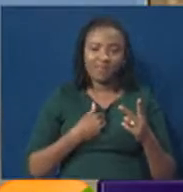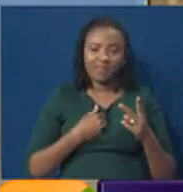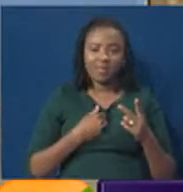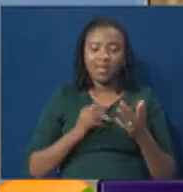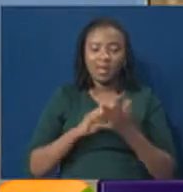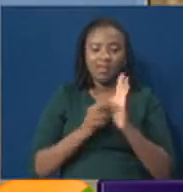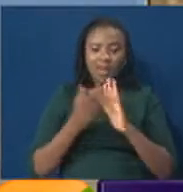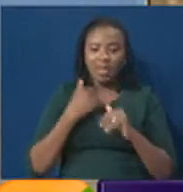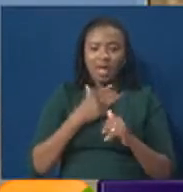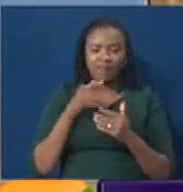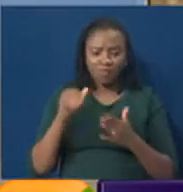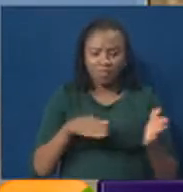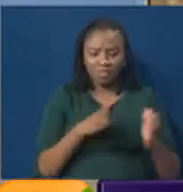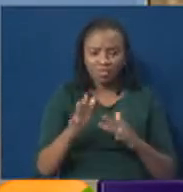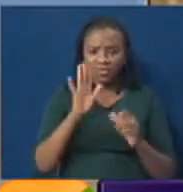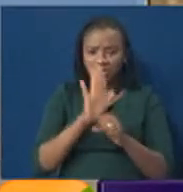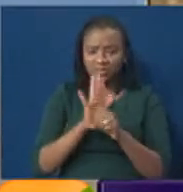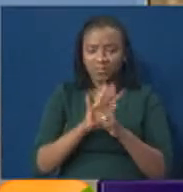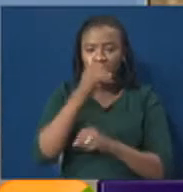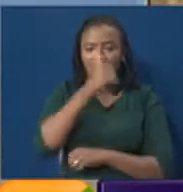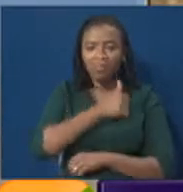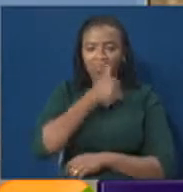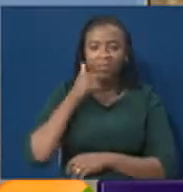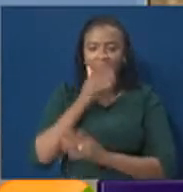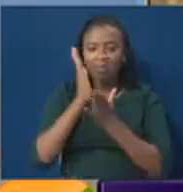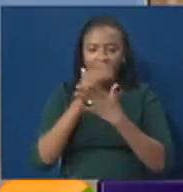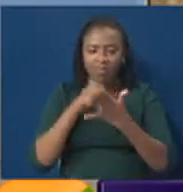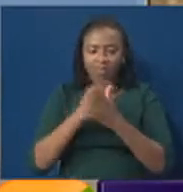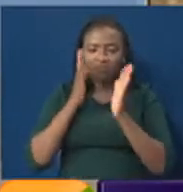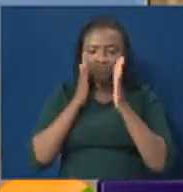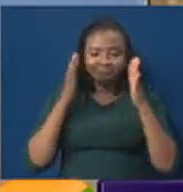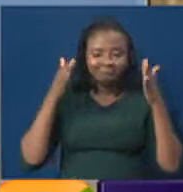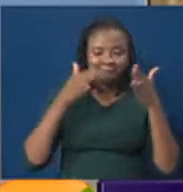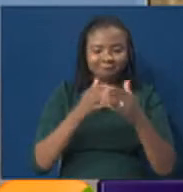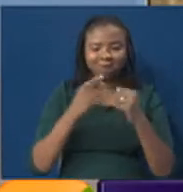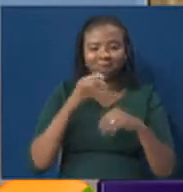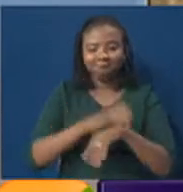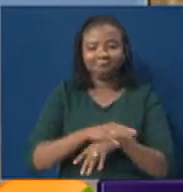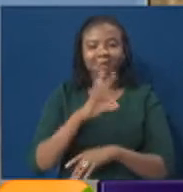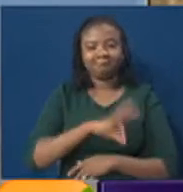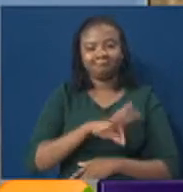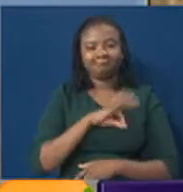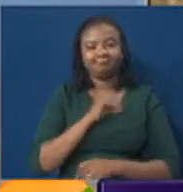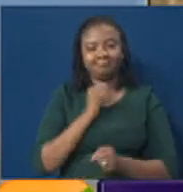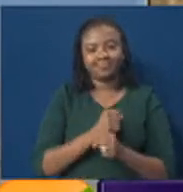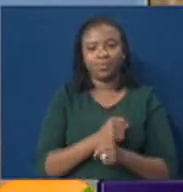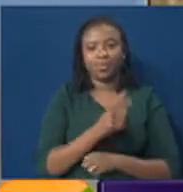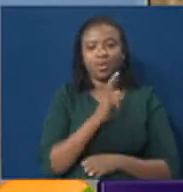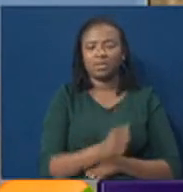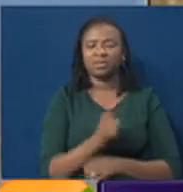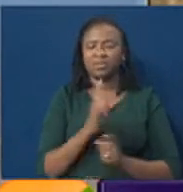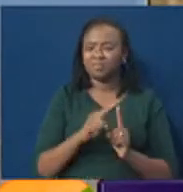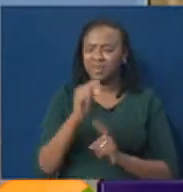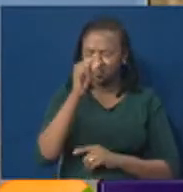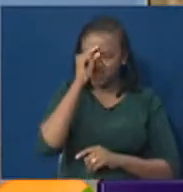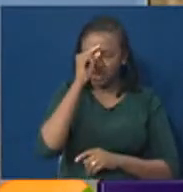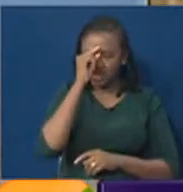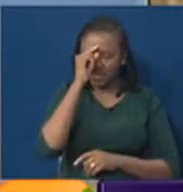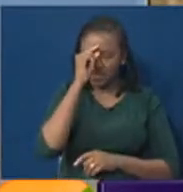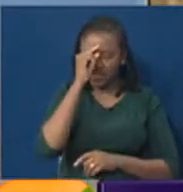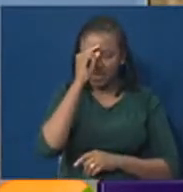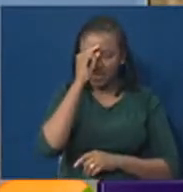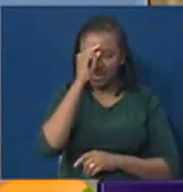lot of potential for the private sector to go into it and make money and make profits. Okay. So how does the government need to get involved?